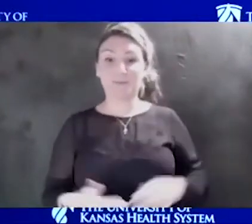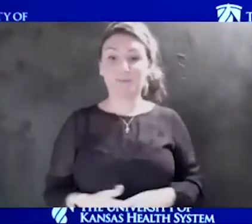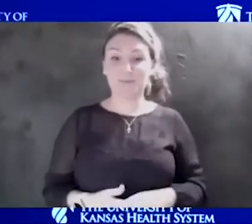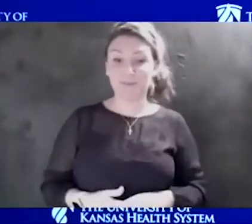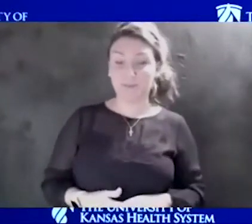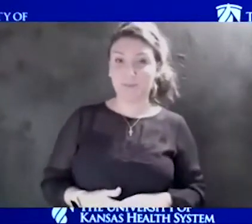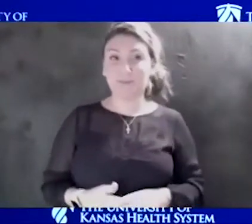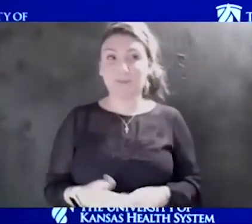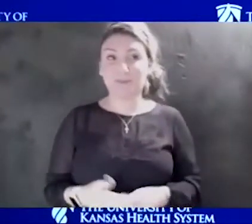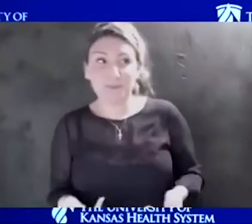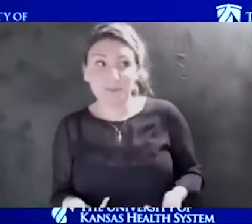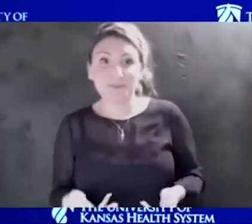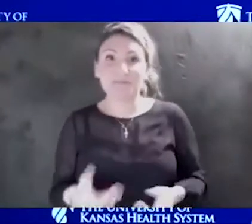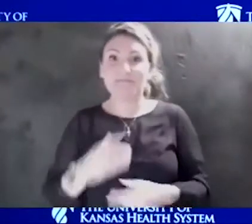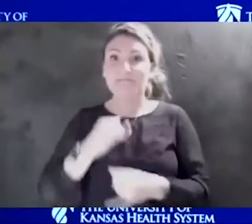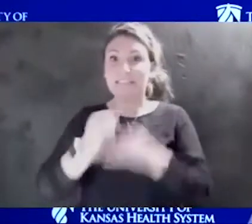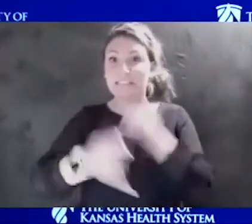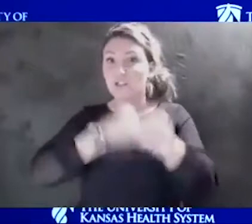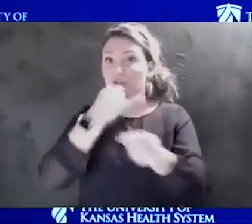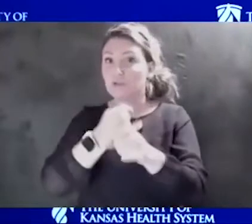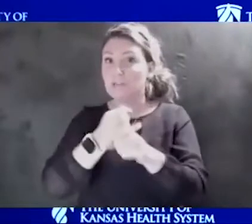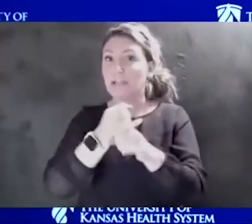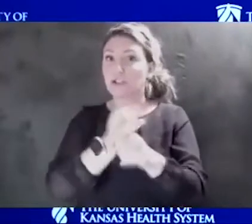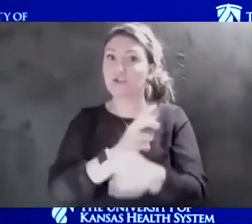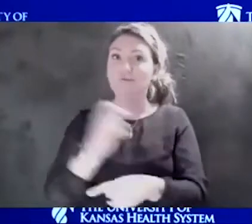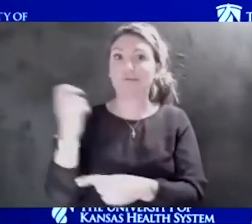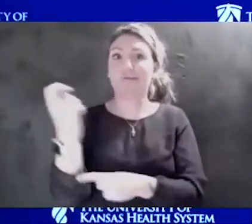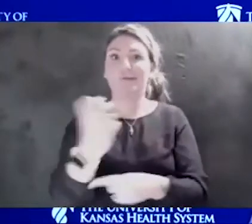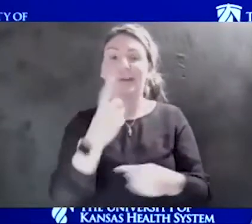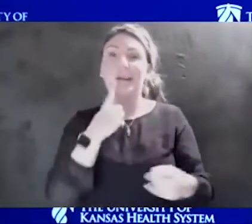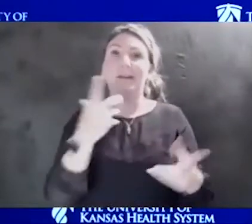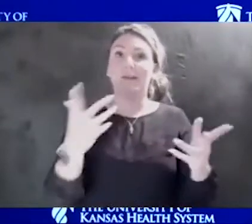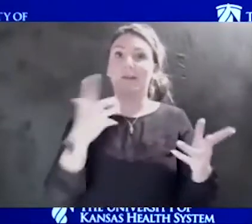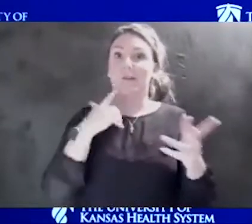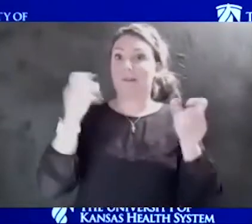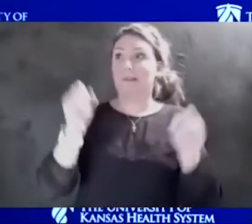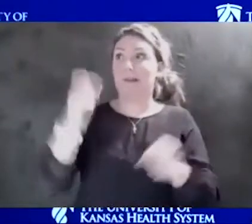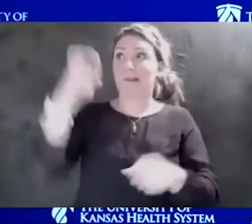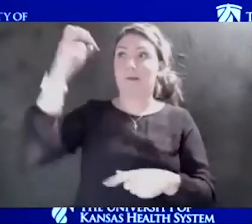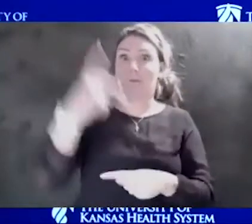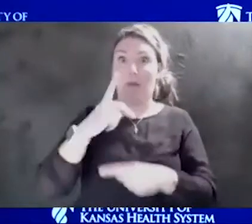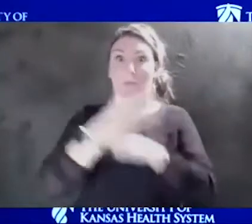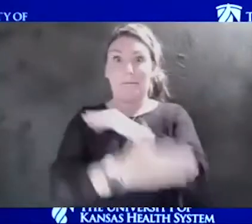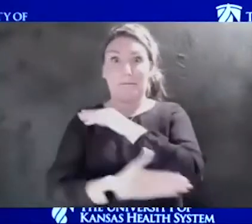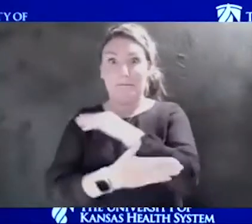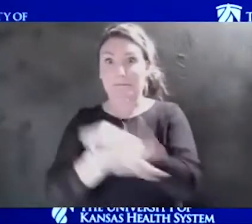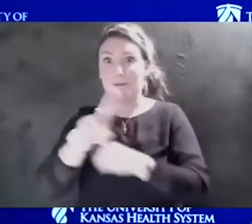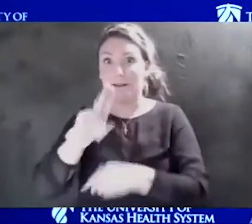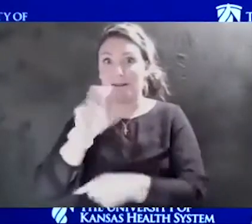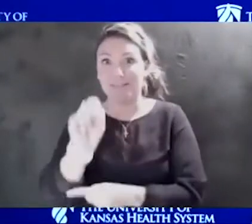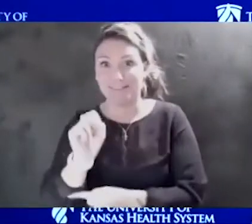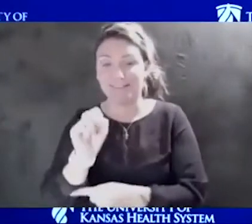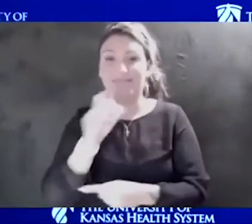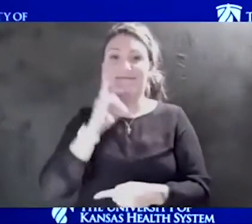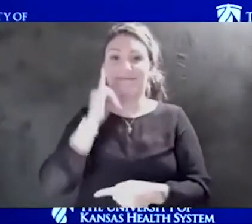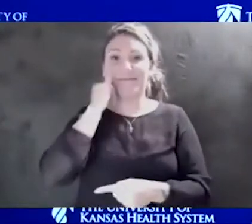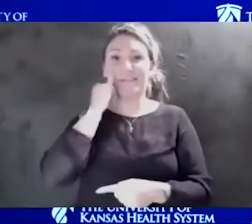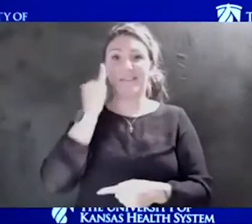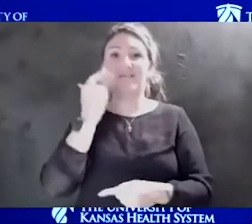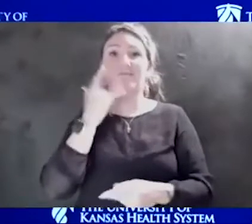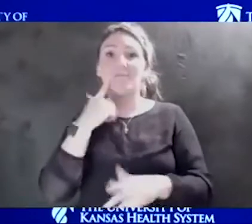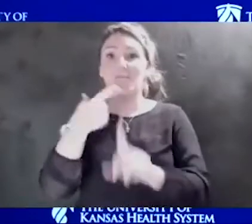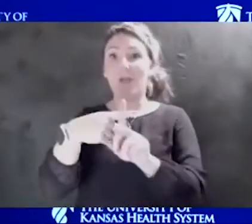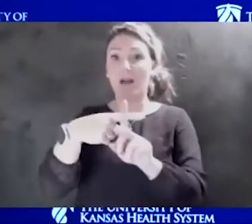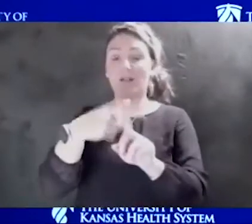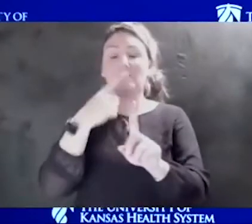international travel at this point, just more for the fact of, can I get back into the country? If I happen to be positive, now do I have to wait 10